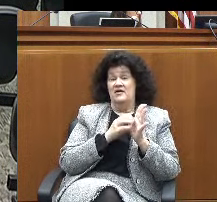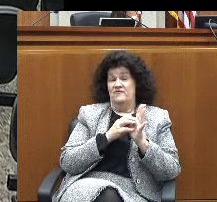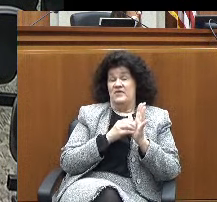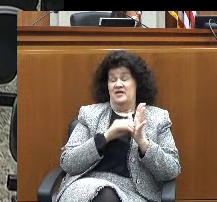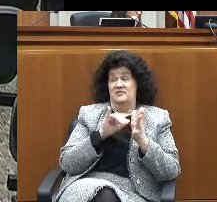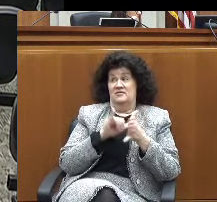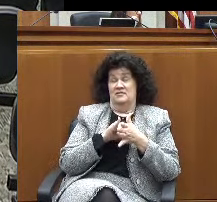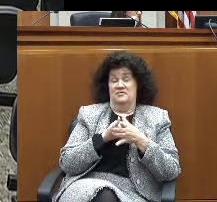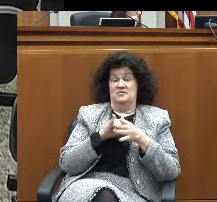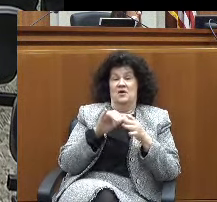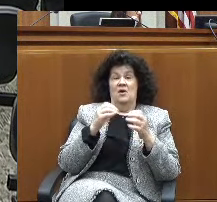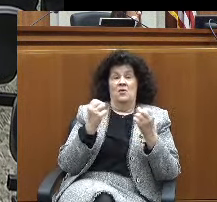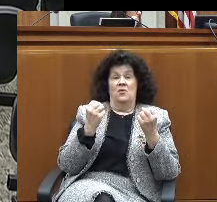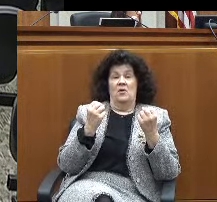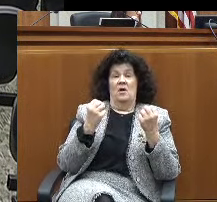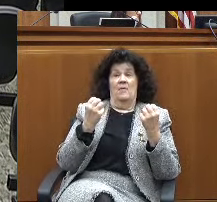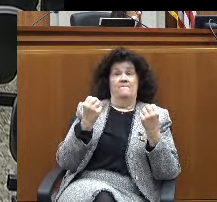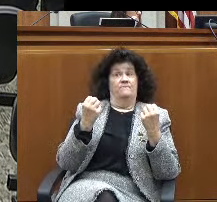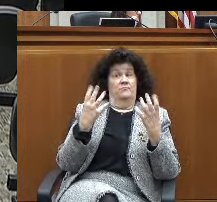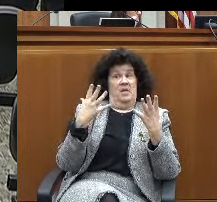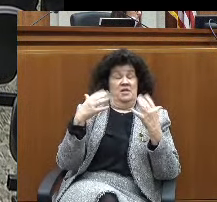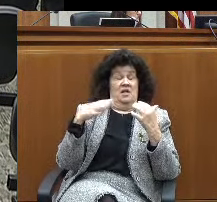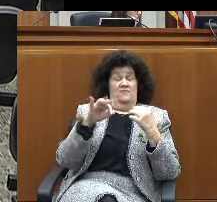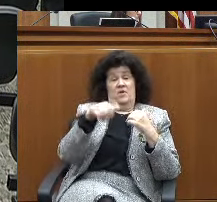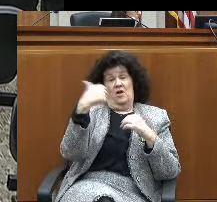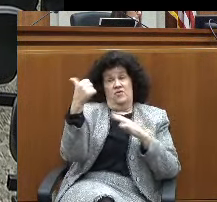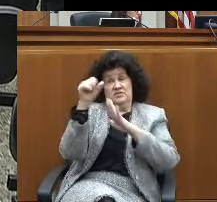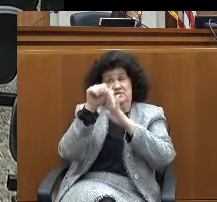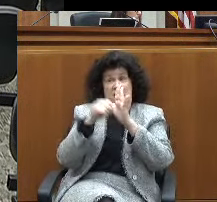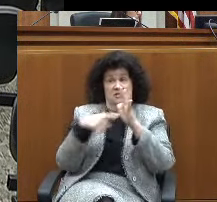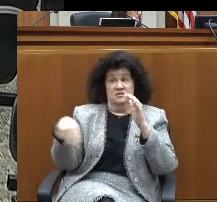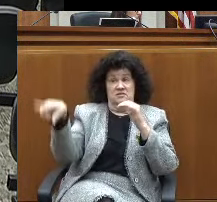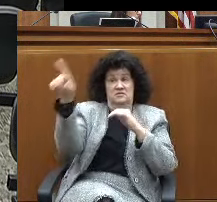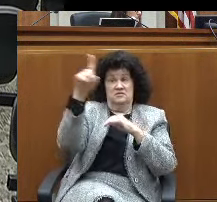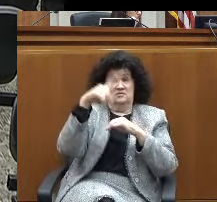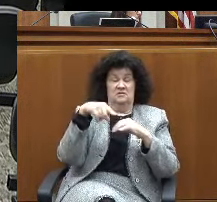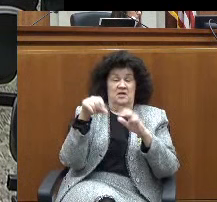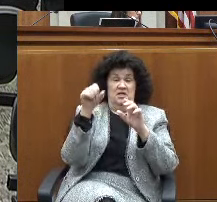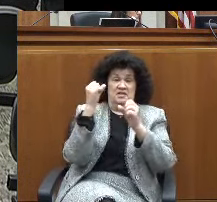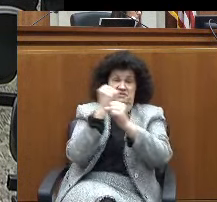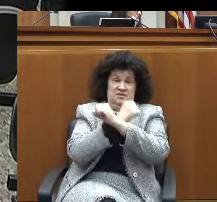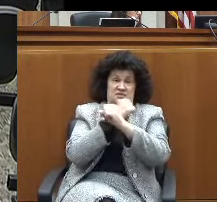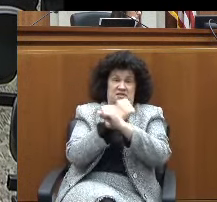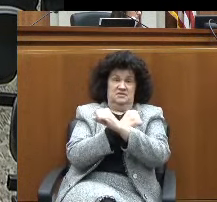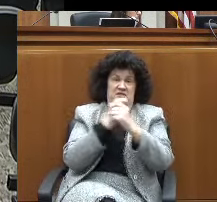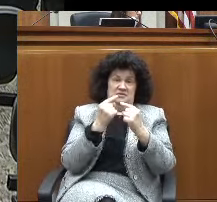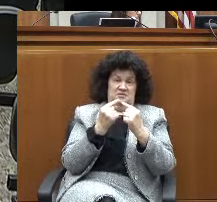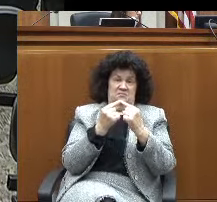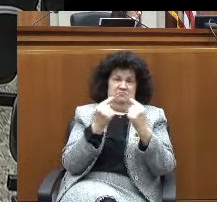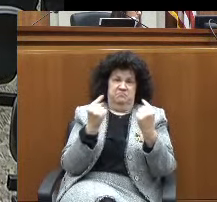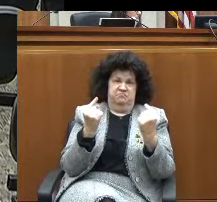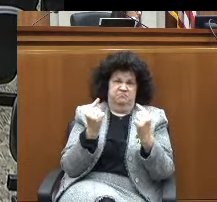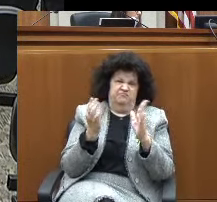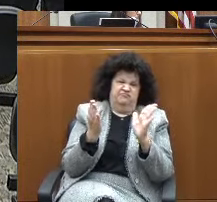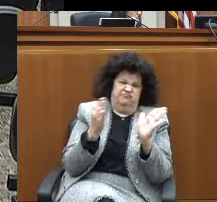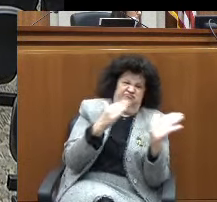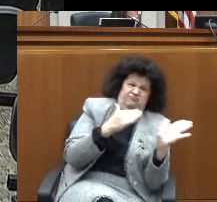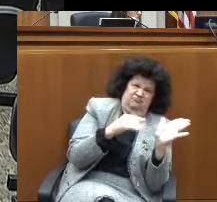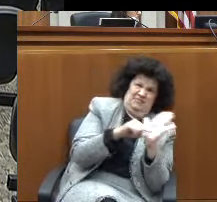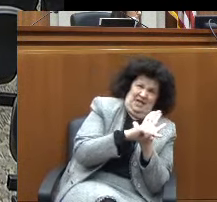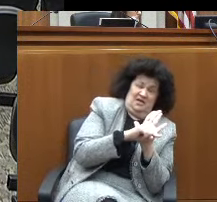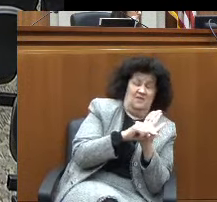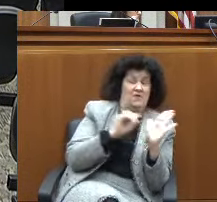national statistics are moving in the opposite direction, which is deeply concerning. Can you speak a little bit, one, to what